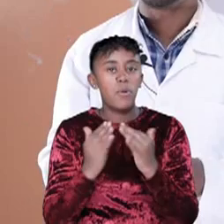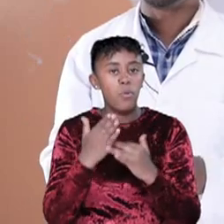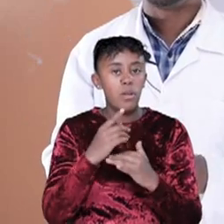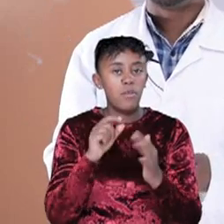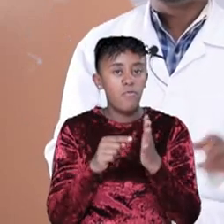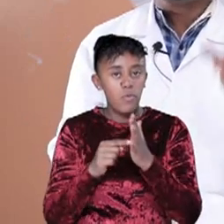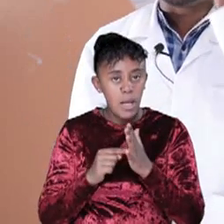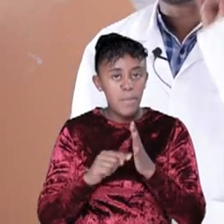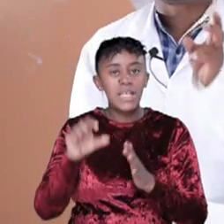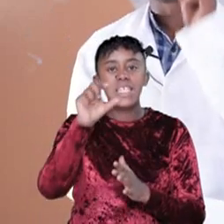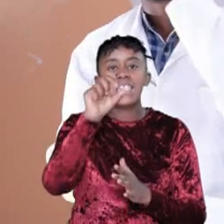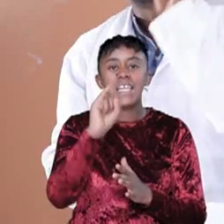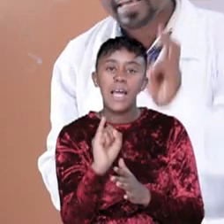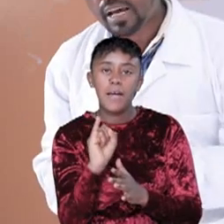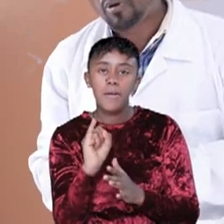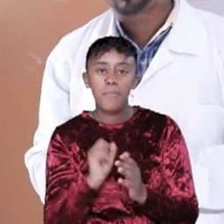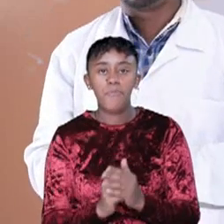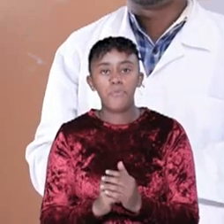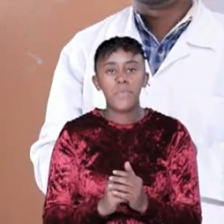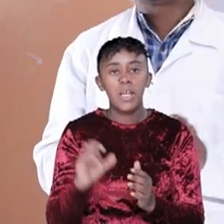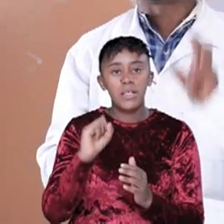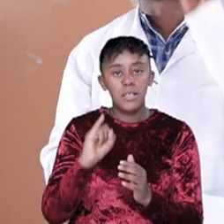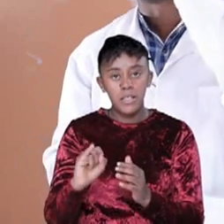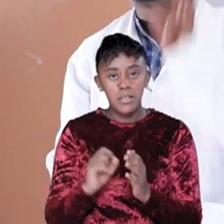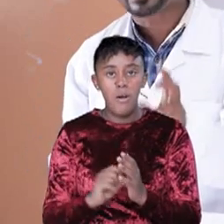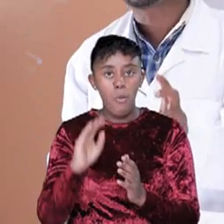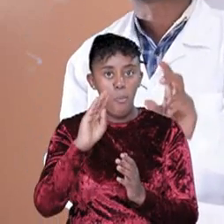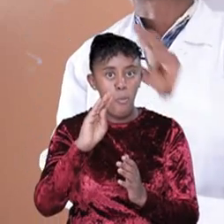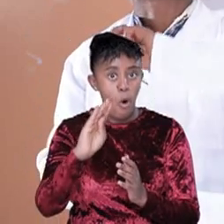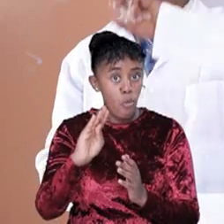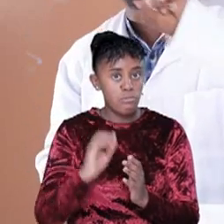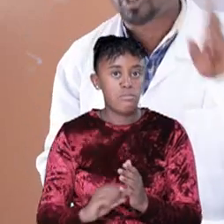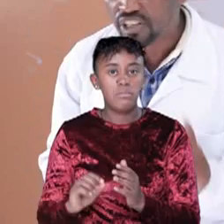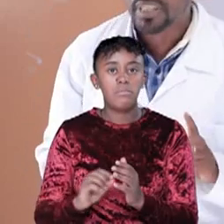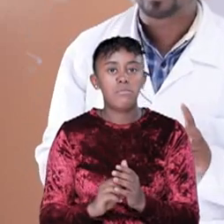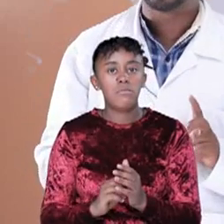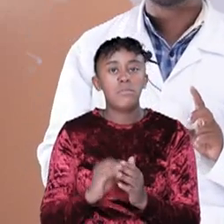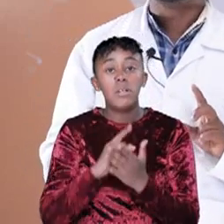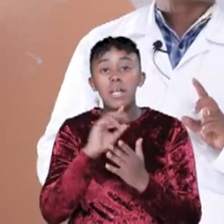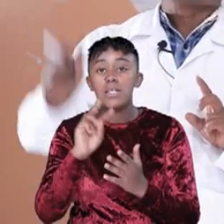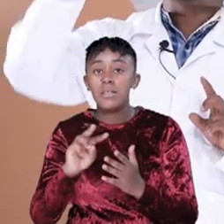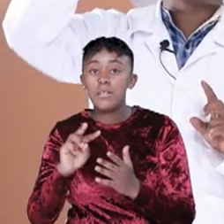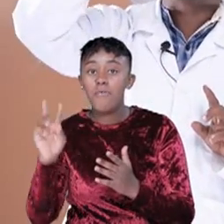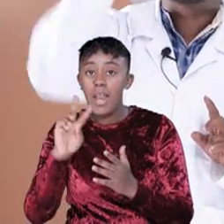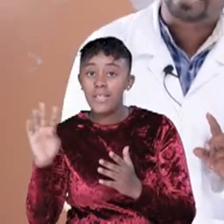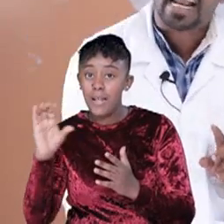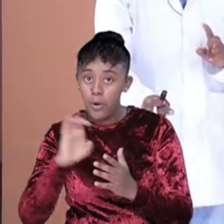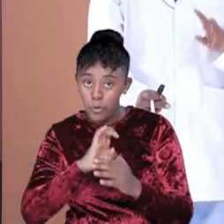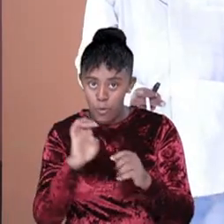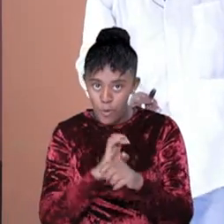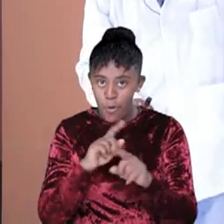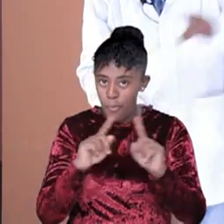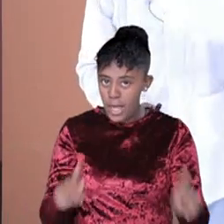silicon. Since, for example, take a boron, it has 3 valence electron in outermost shell. But